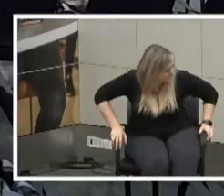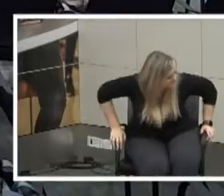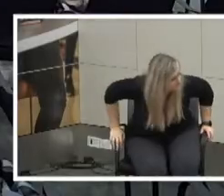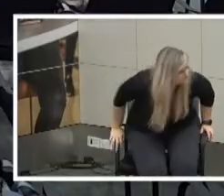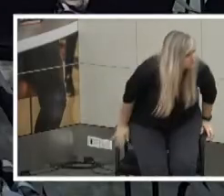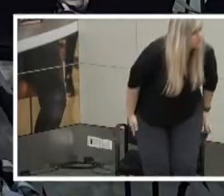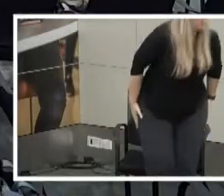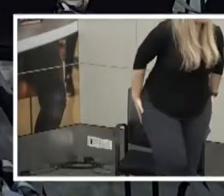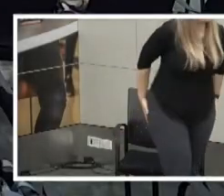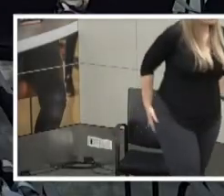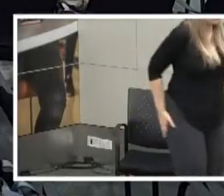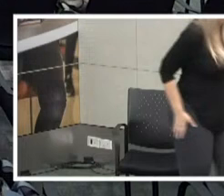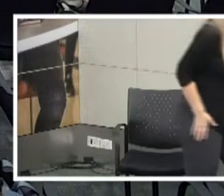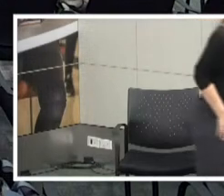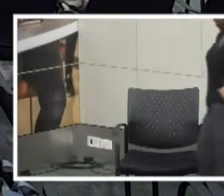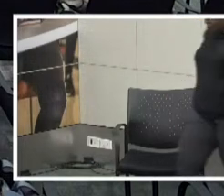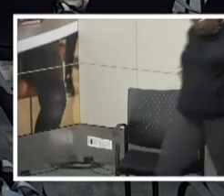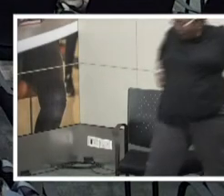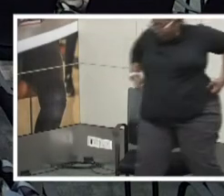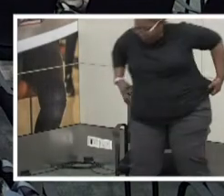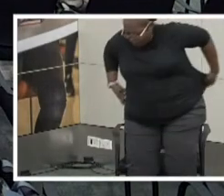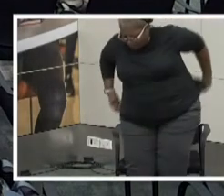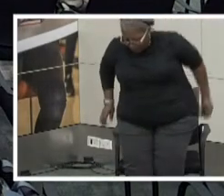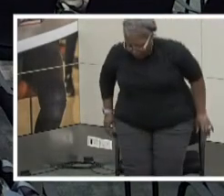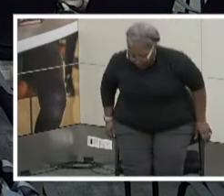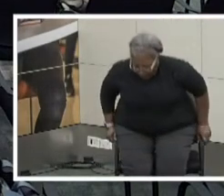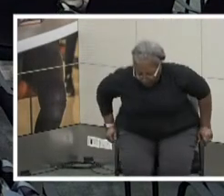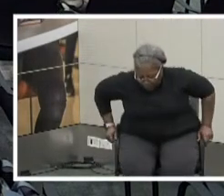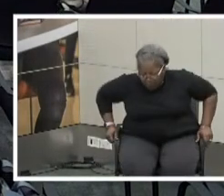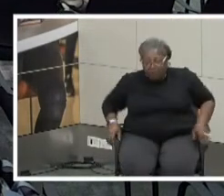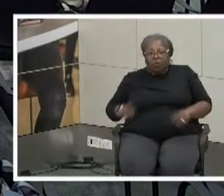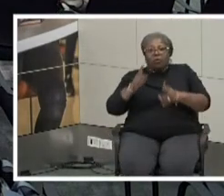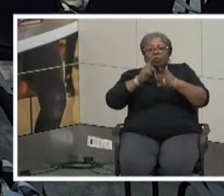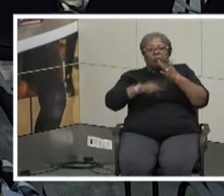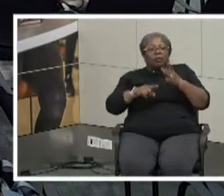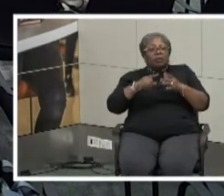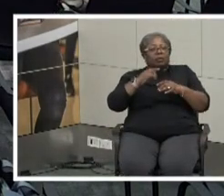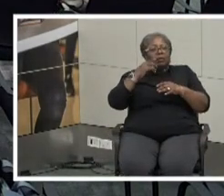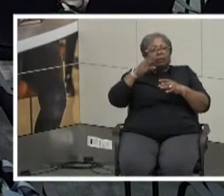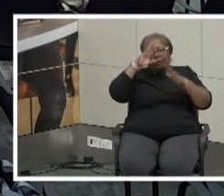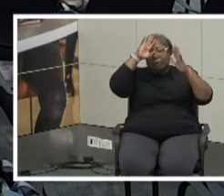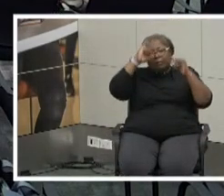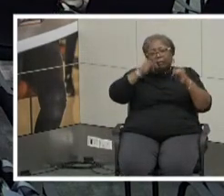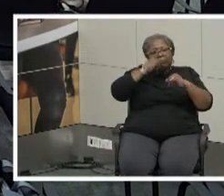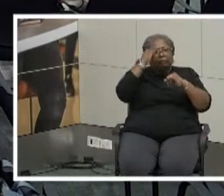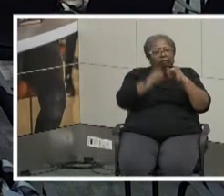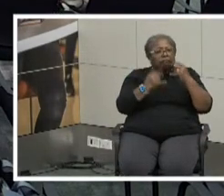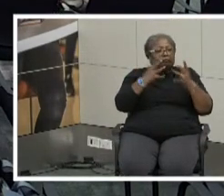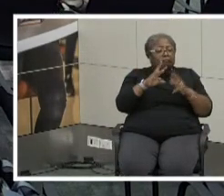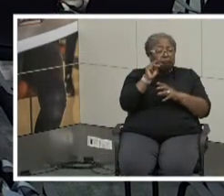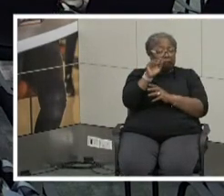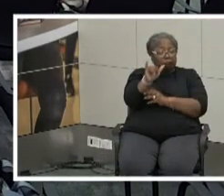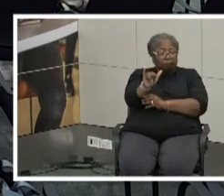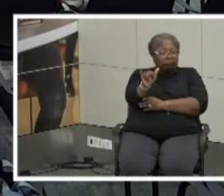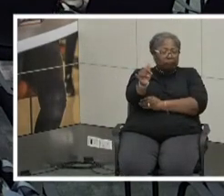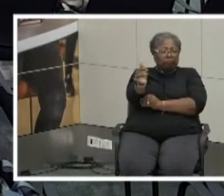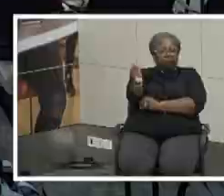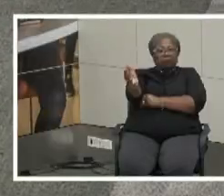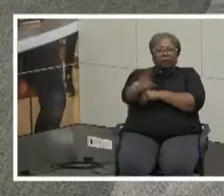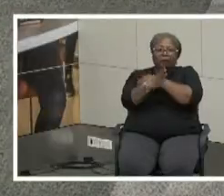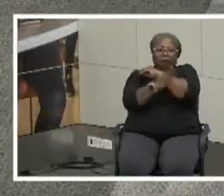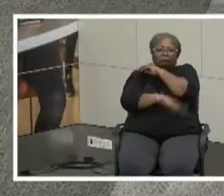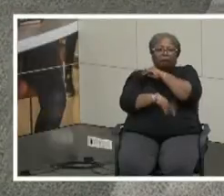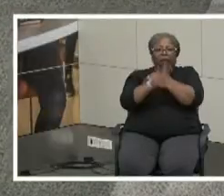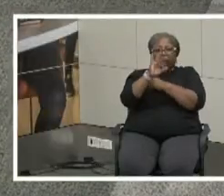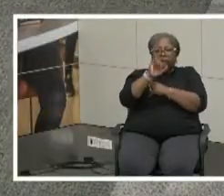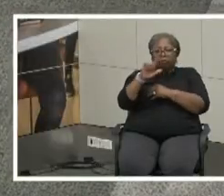question um what's so what is the Cadence that's expected you're you said you're going to do it again in May is the expectation to do it again in yes in the fall and